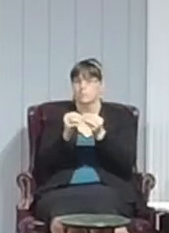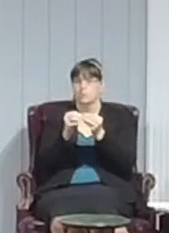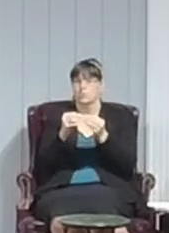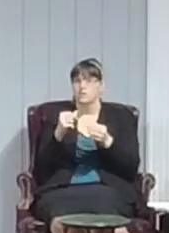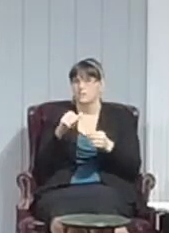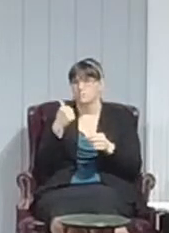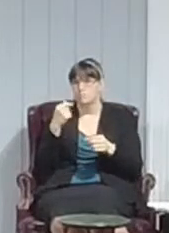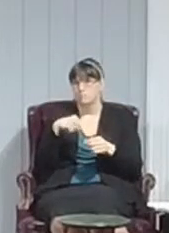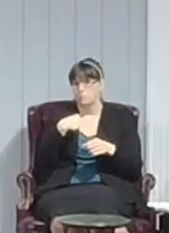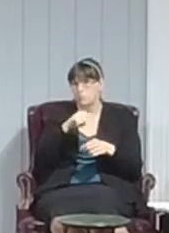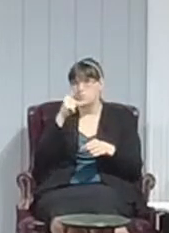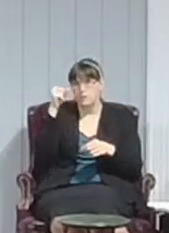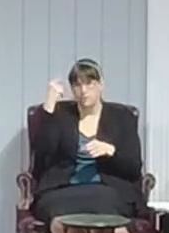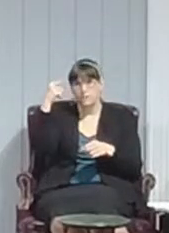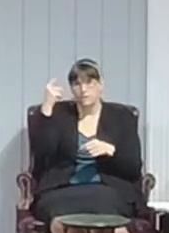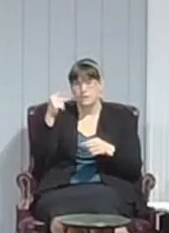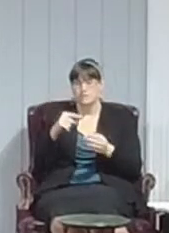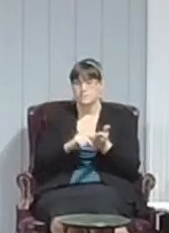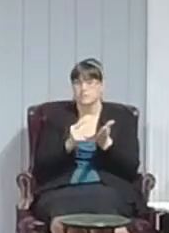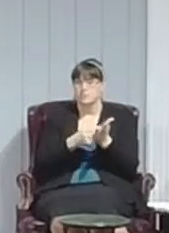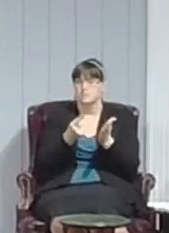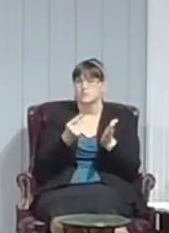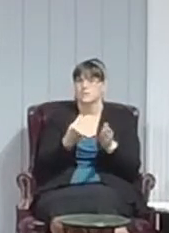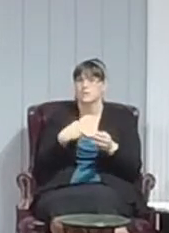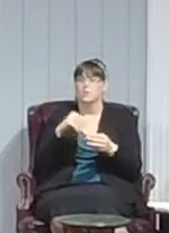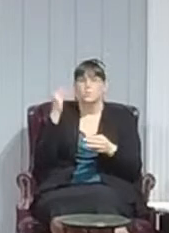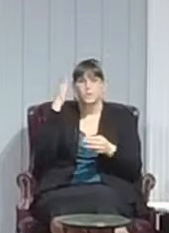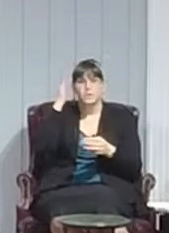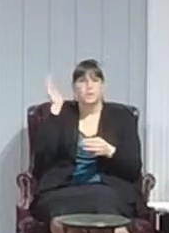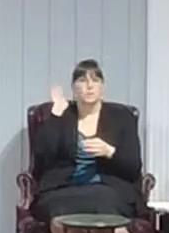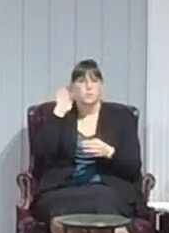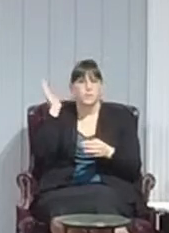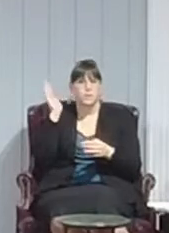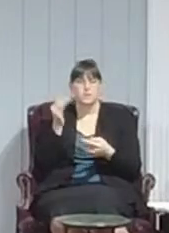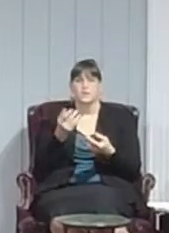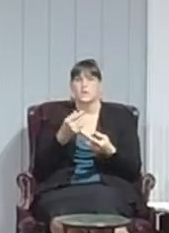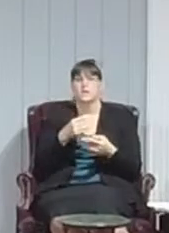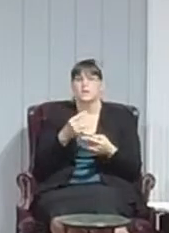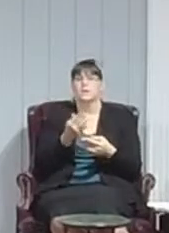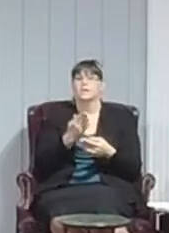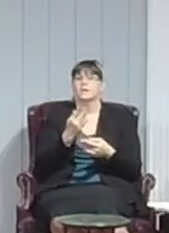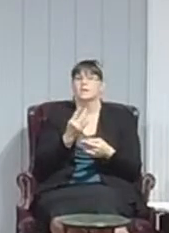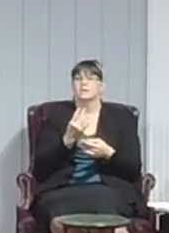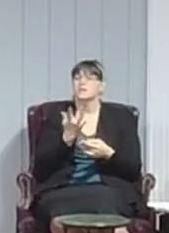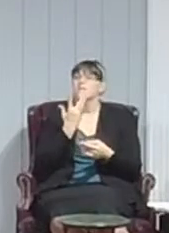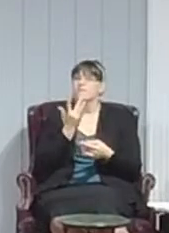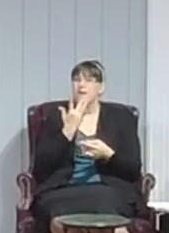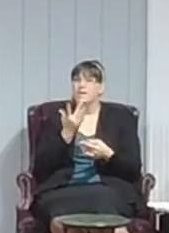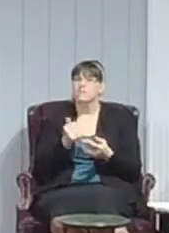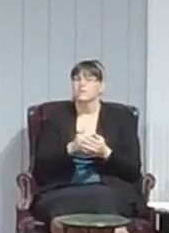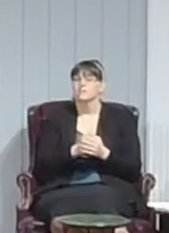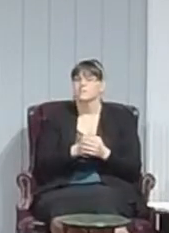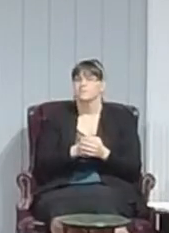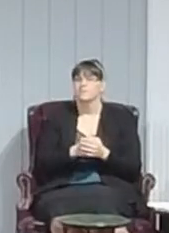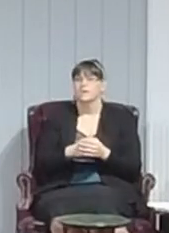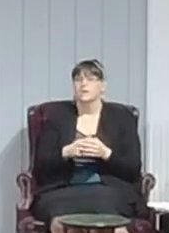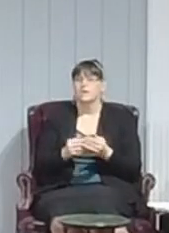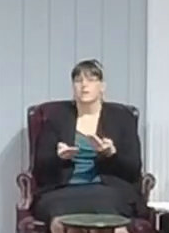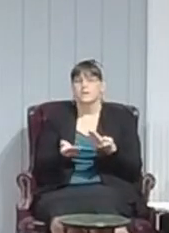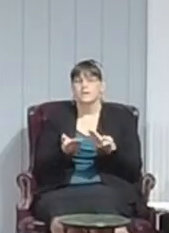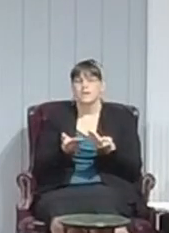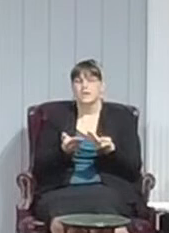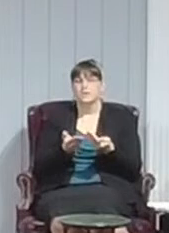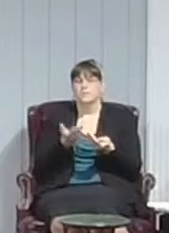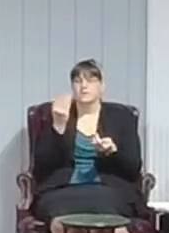for. It's one of those passages that we all know when we hear. It's a kind of a favorite. You know, it's easy to quote. It's easy to say. It's easy to